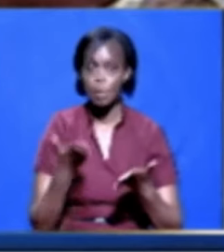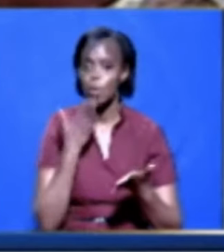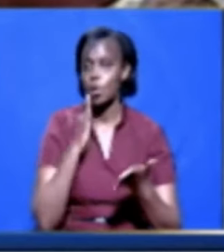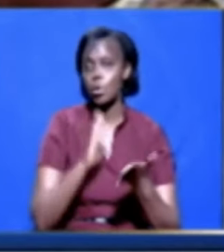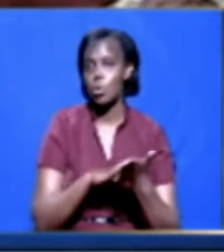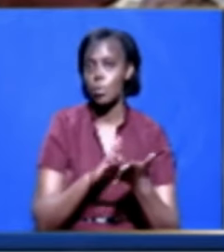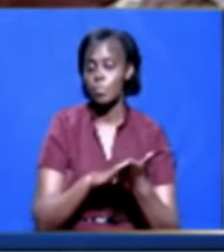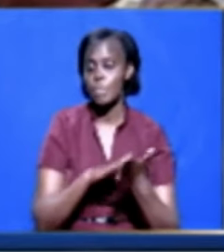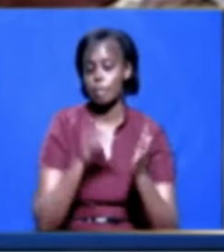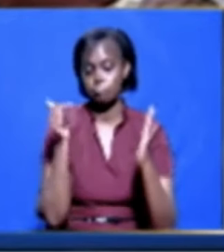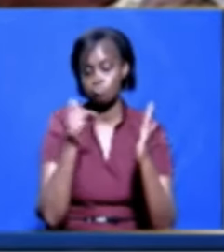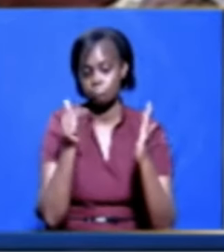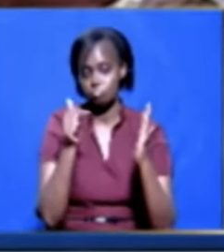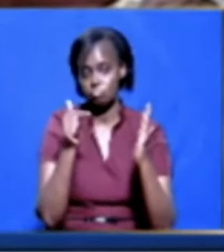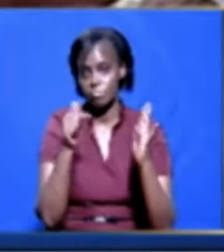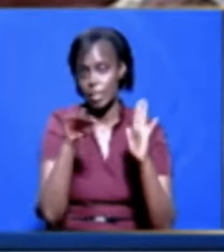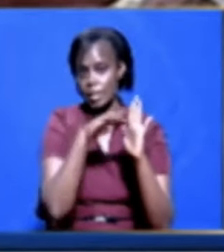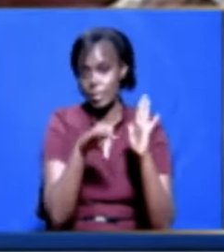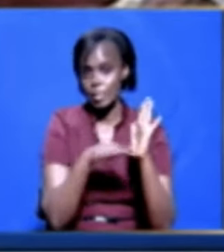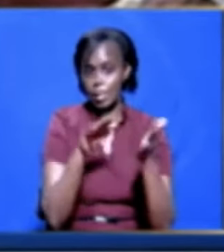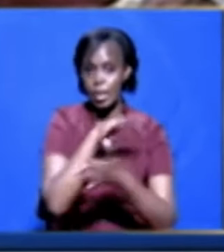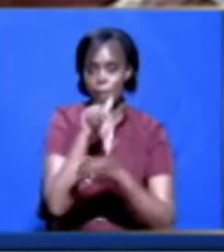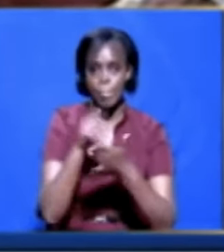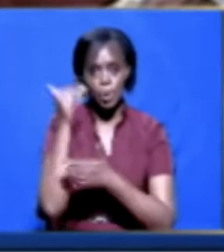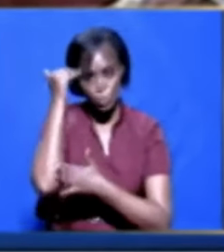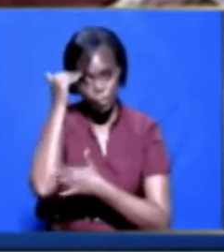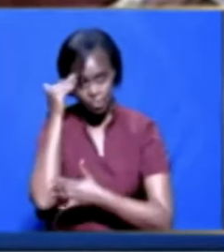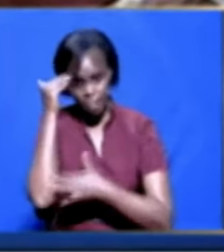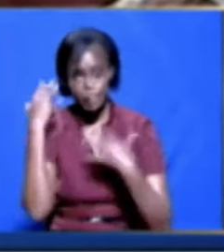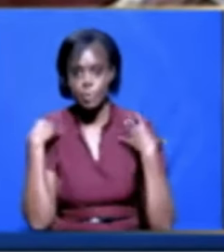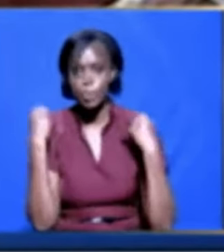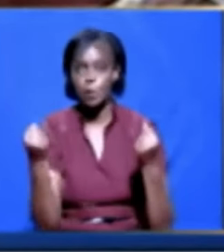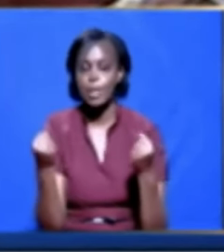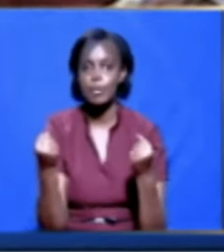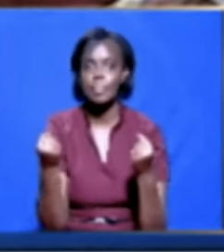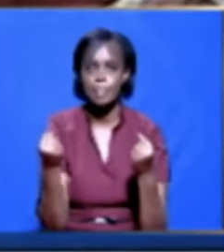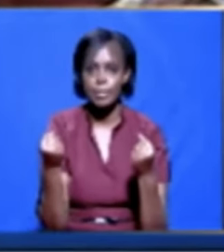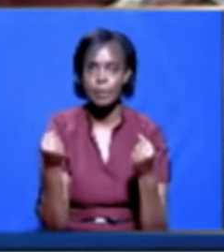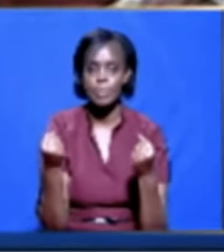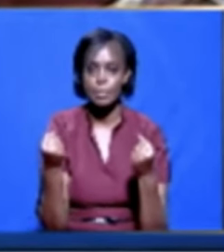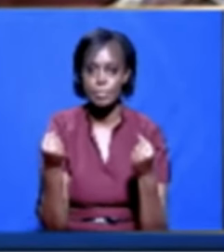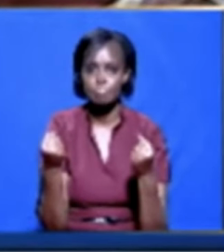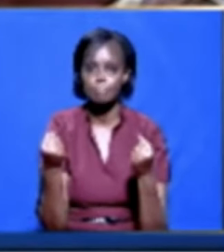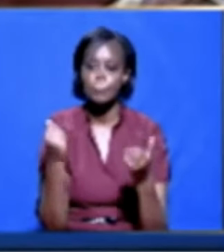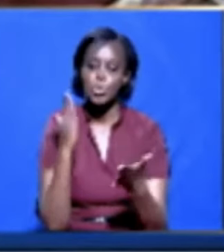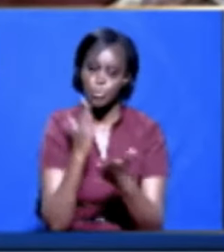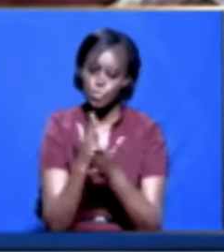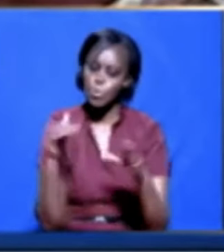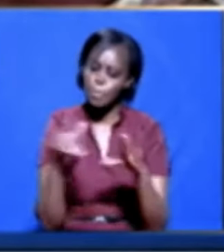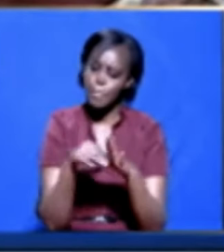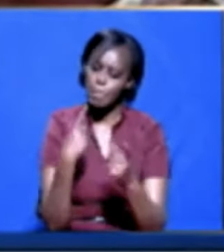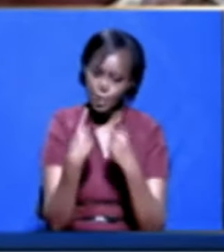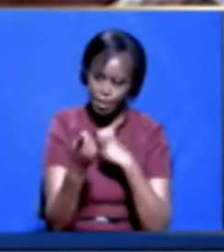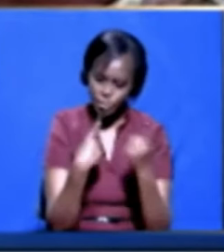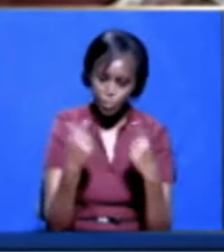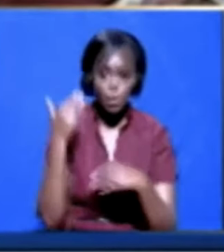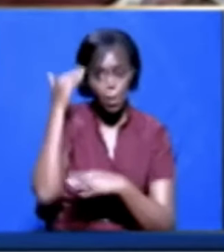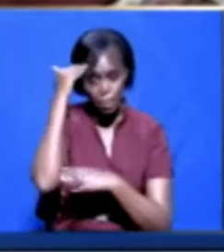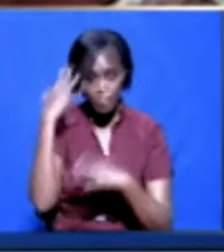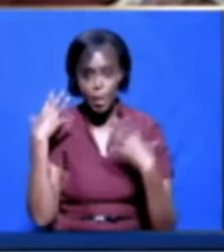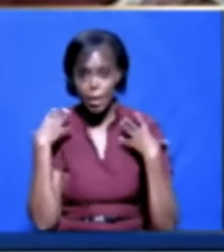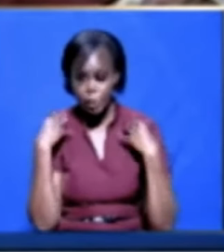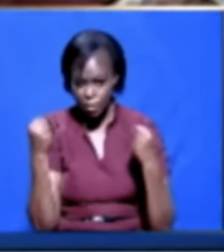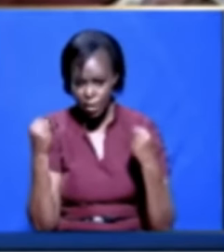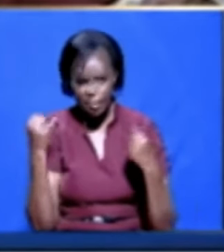in this statement about mental health. As my colleagues have said, mental health has got this poor